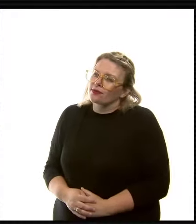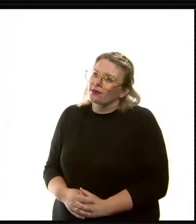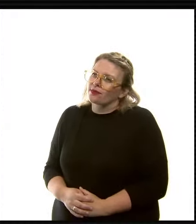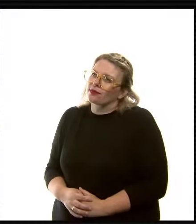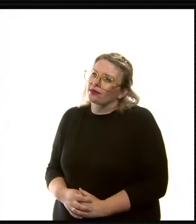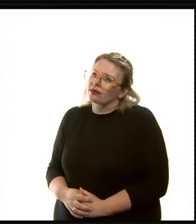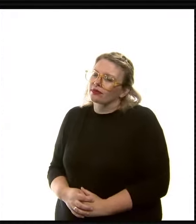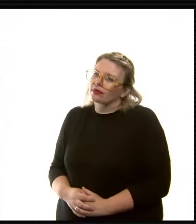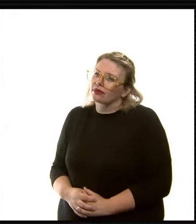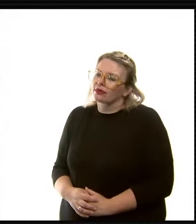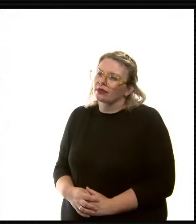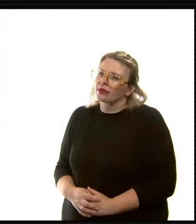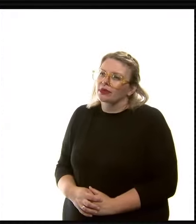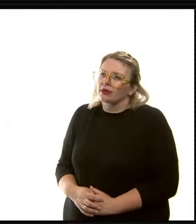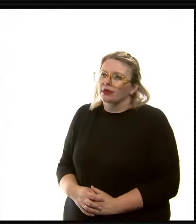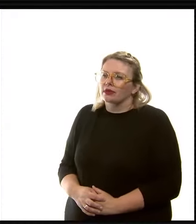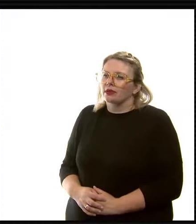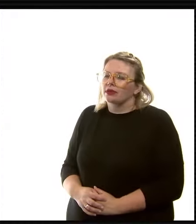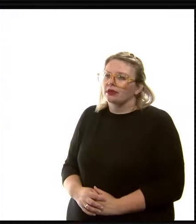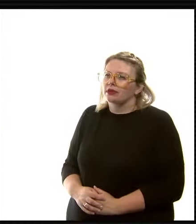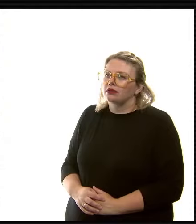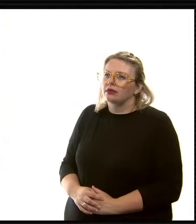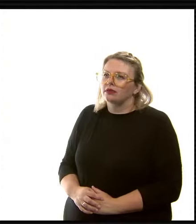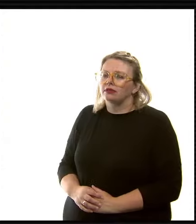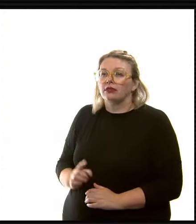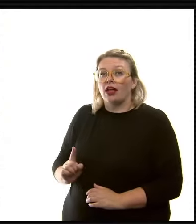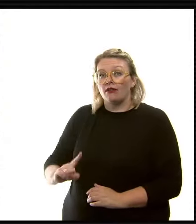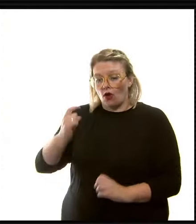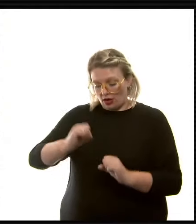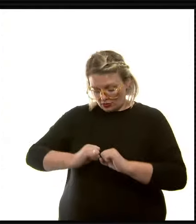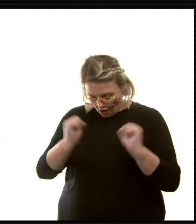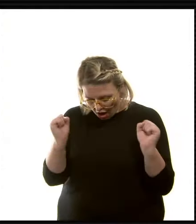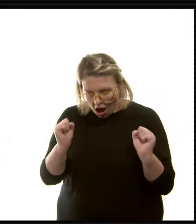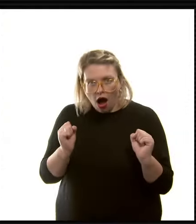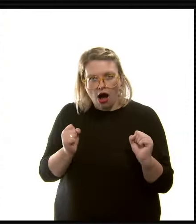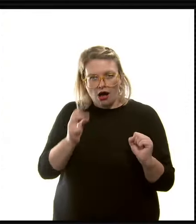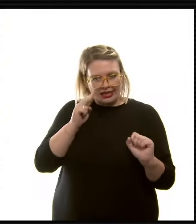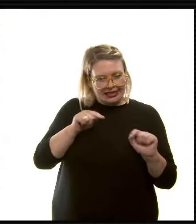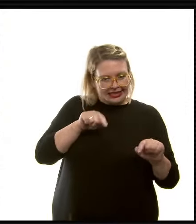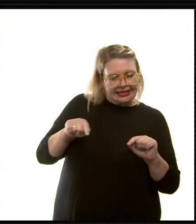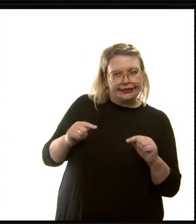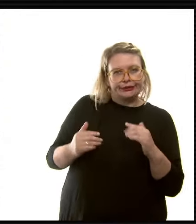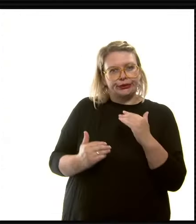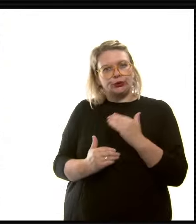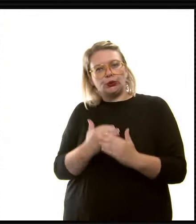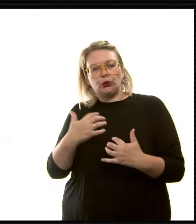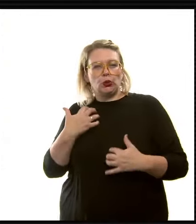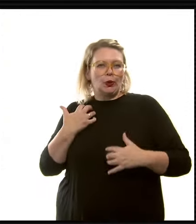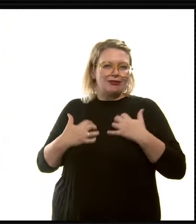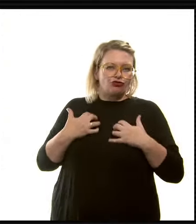First thing I do is open the box and examine all of the new and interesting elements first.